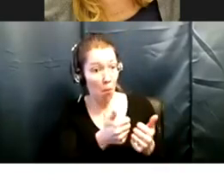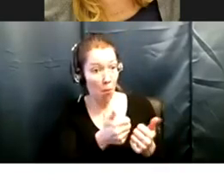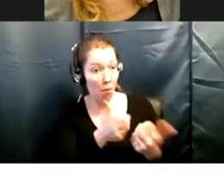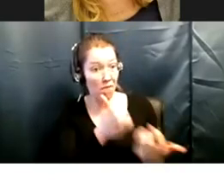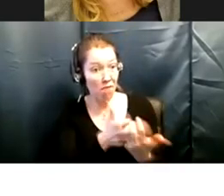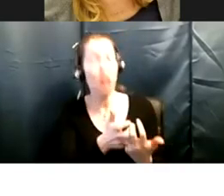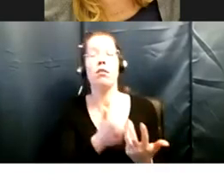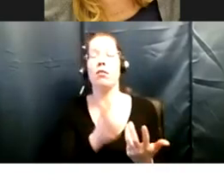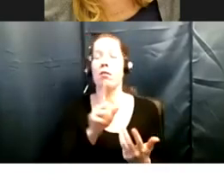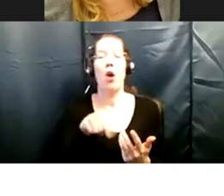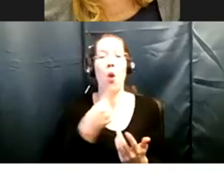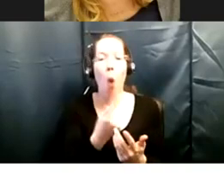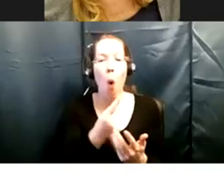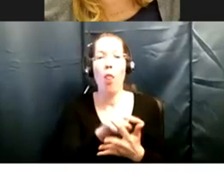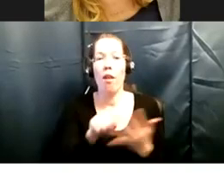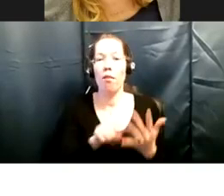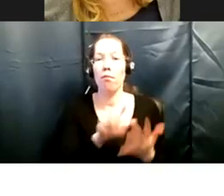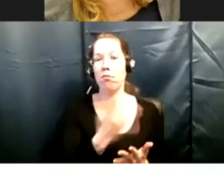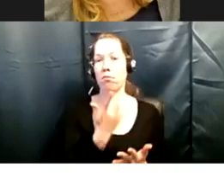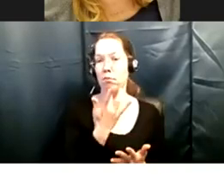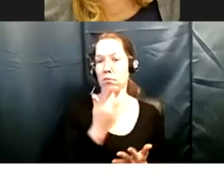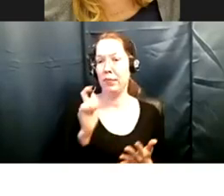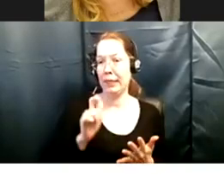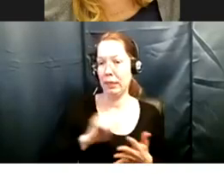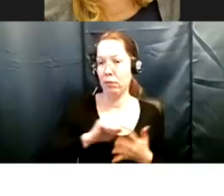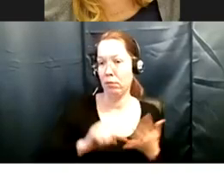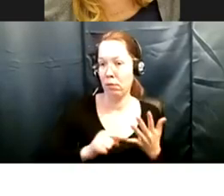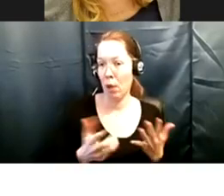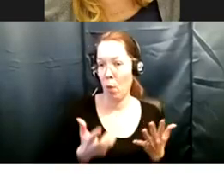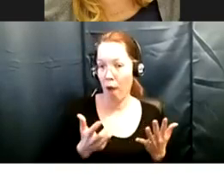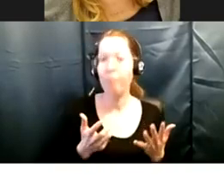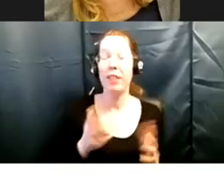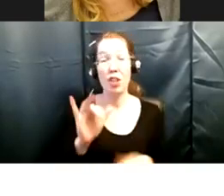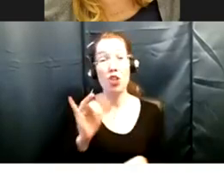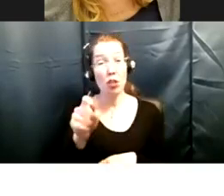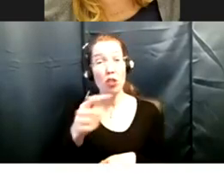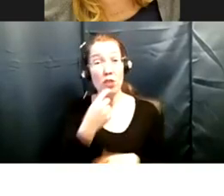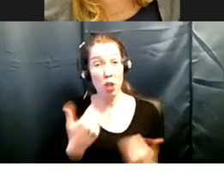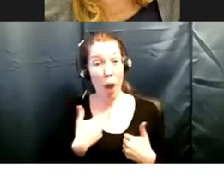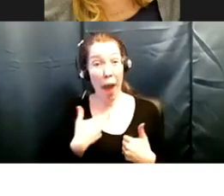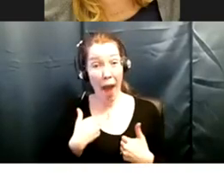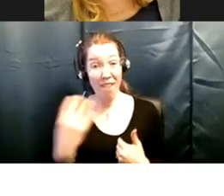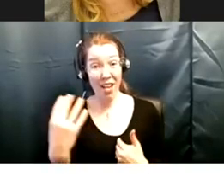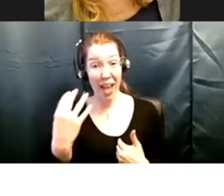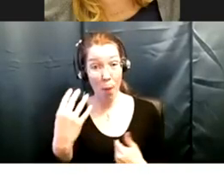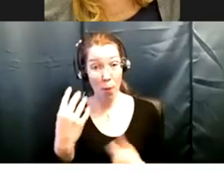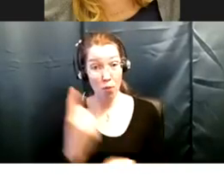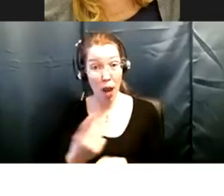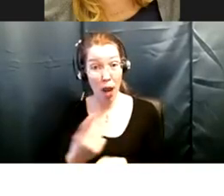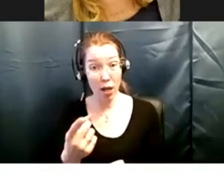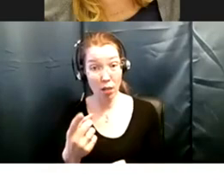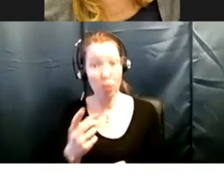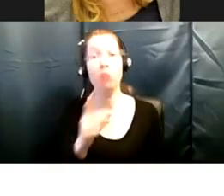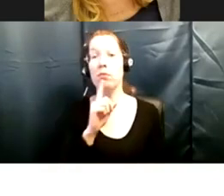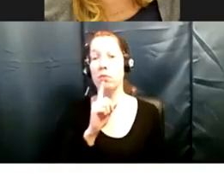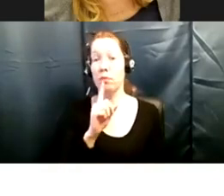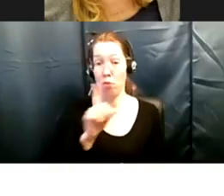only those pieces of equipment are going to be added. Now, Chris, you said you do have a camera, right? I do.